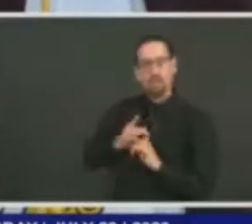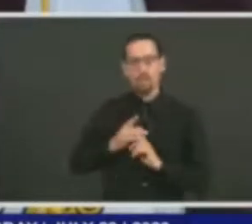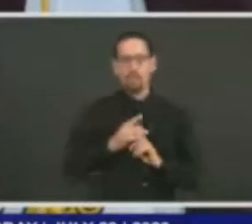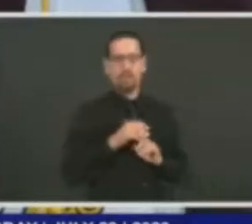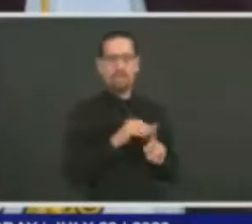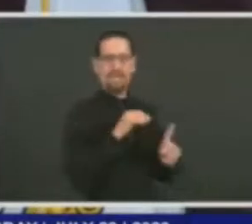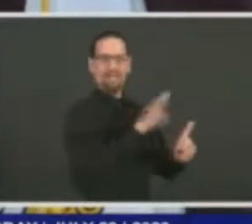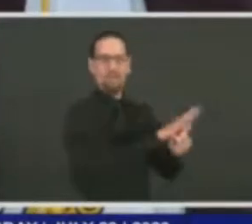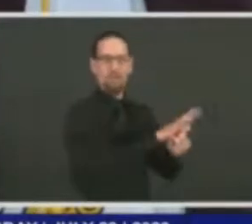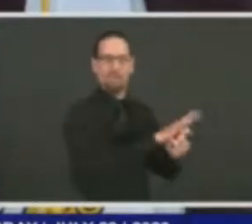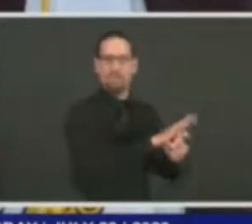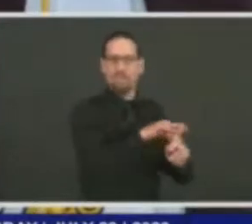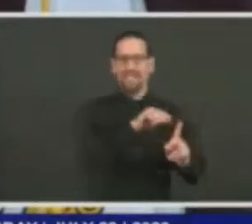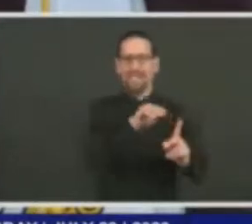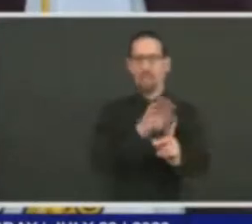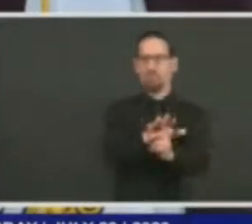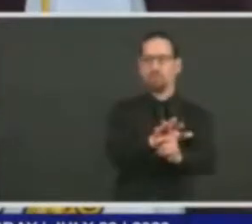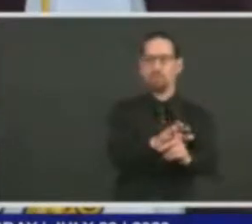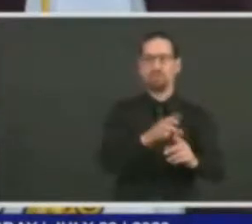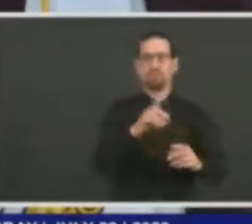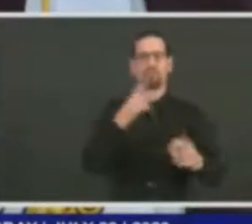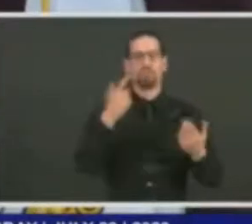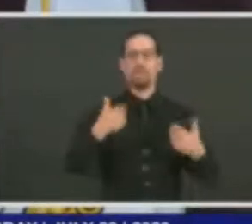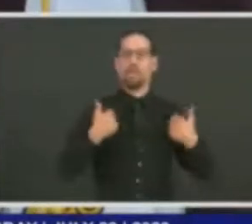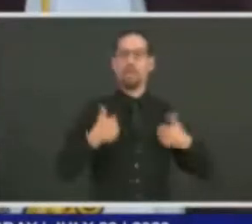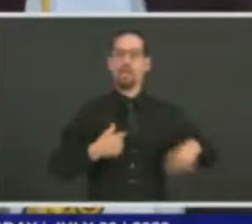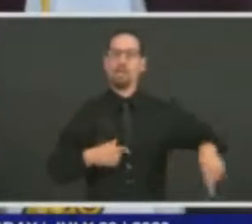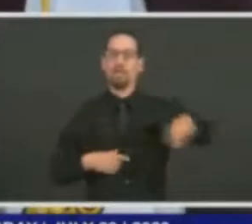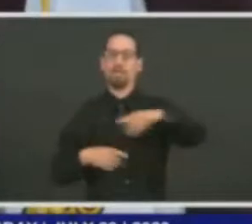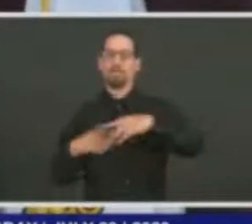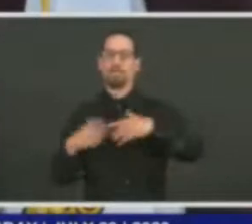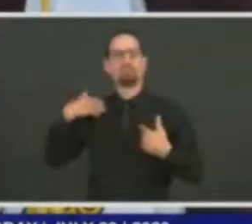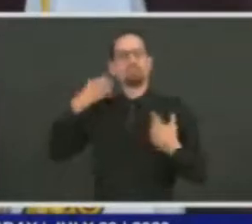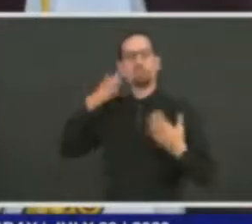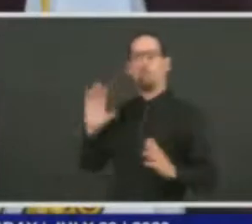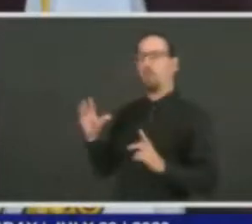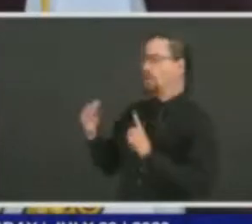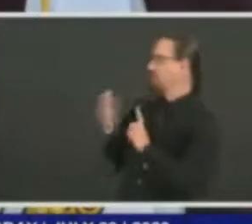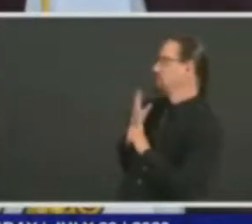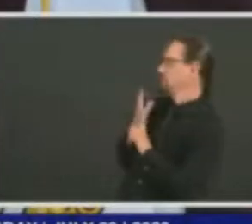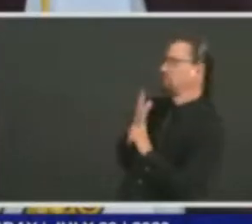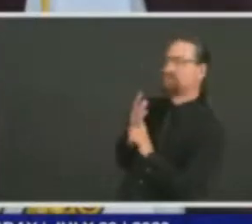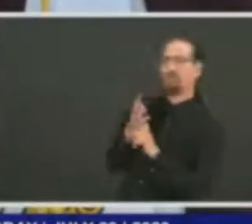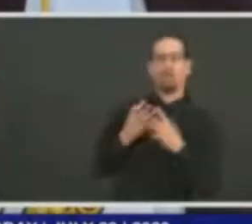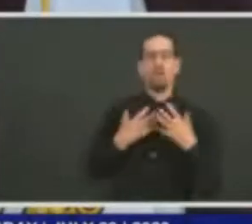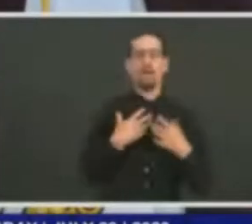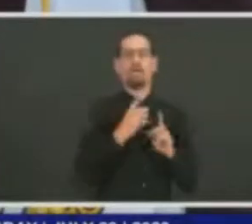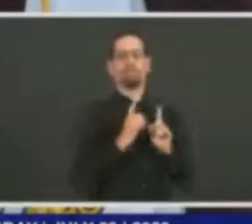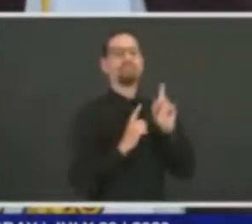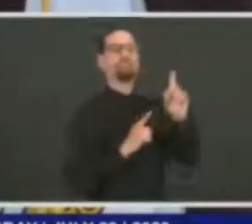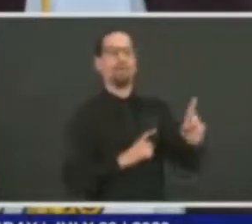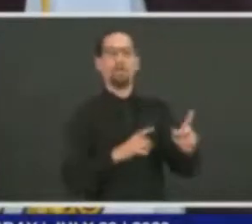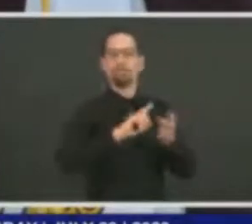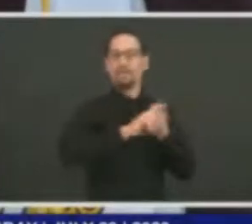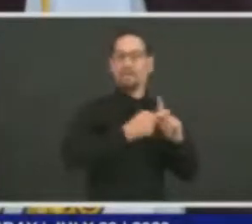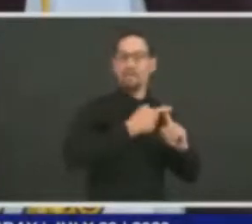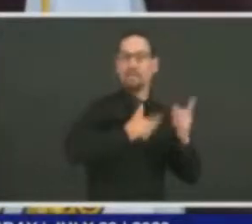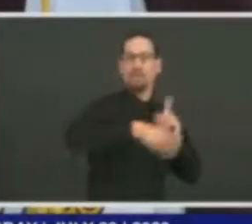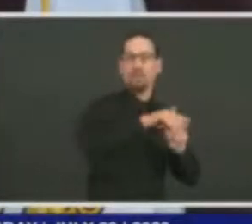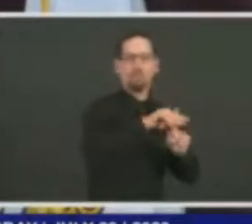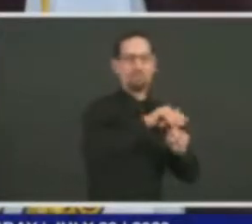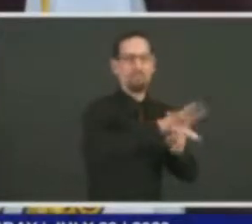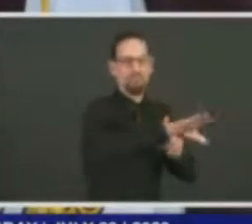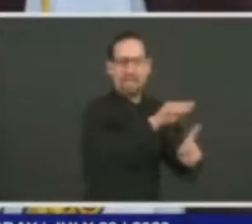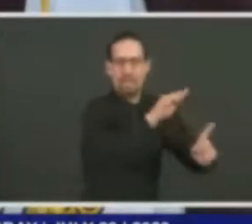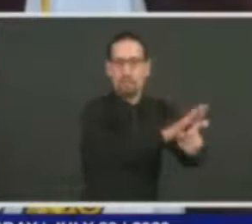if they're younger, they may not know it, but be exposing someone who is higher risk, someone who is more